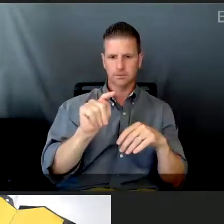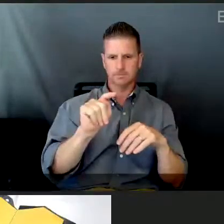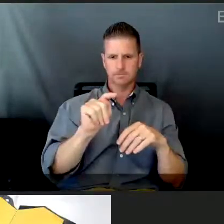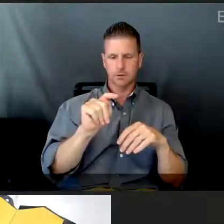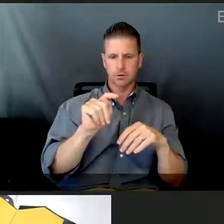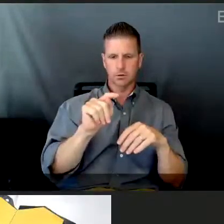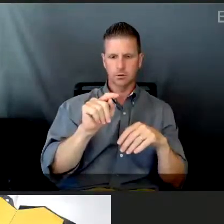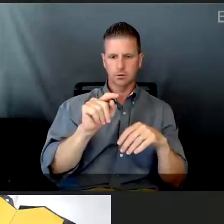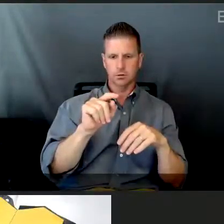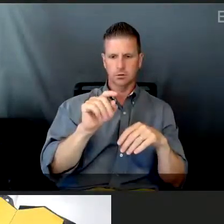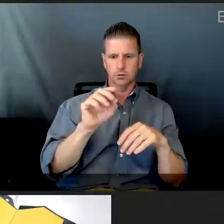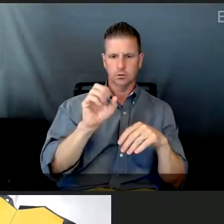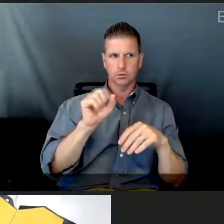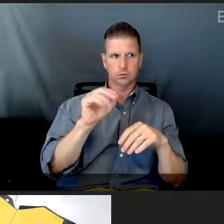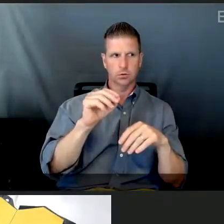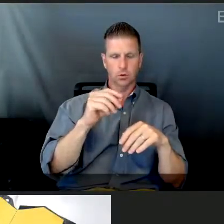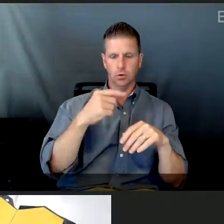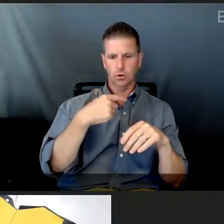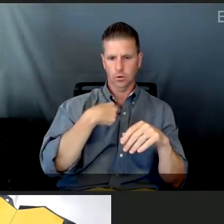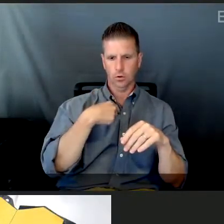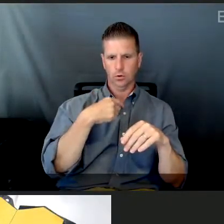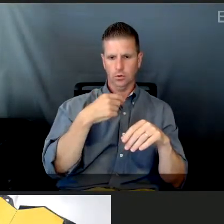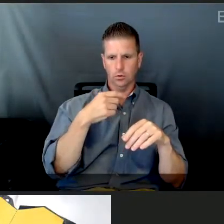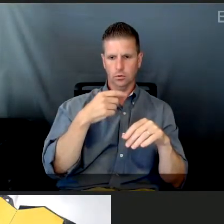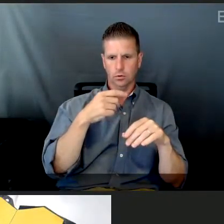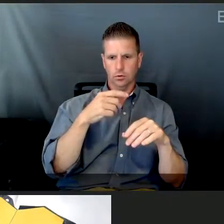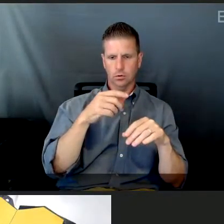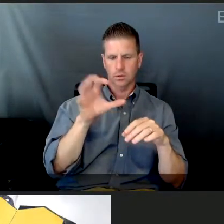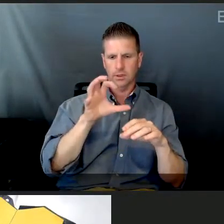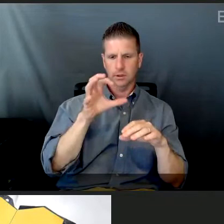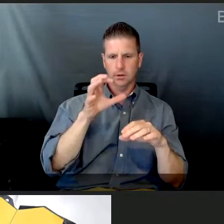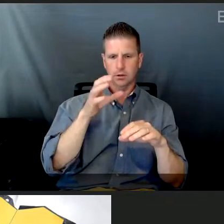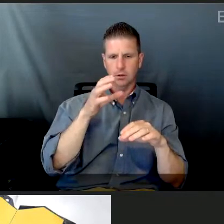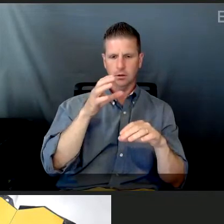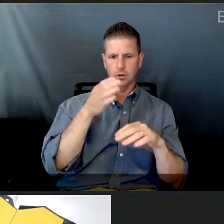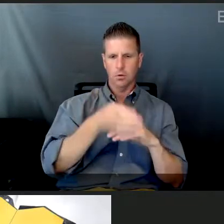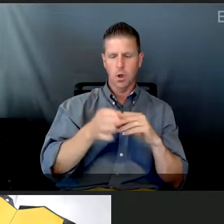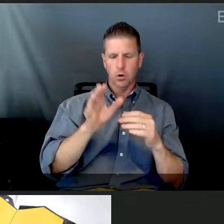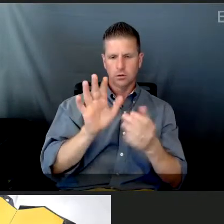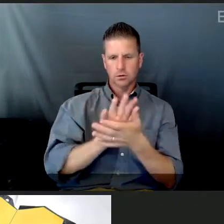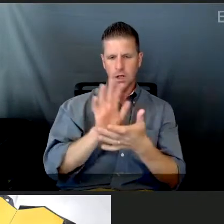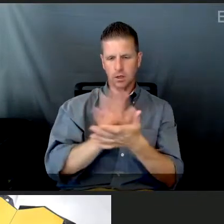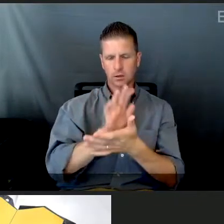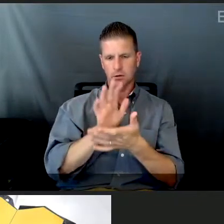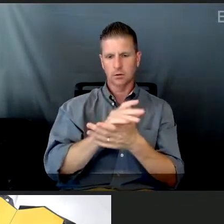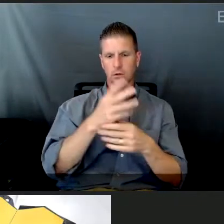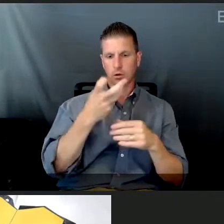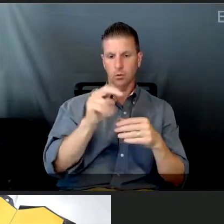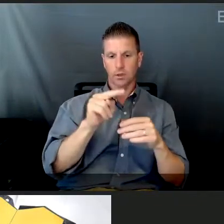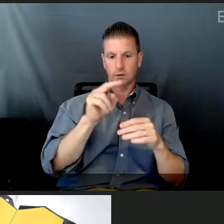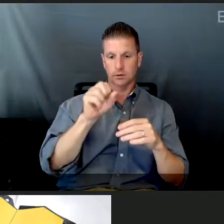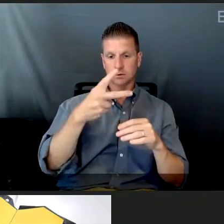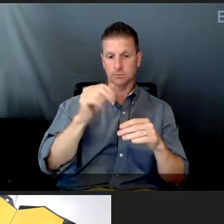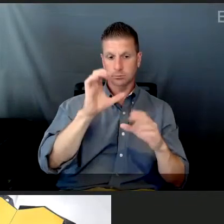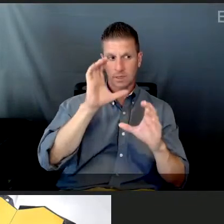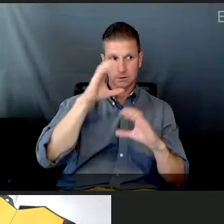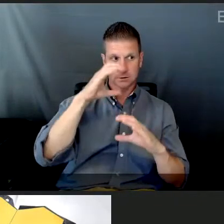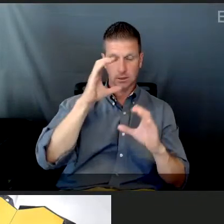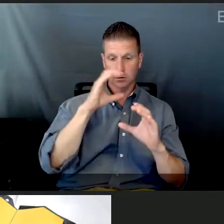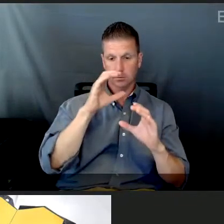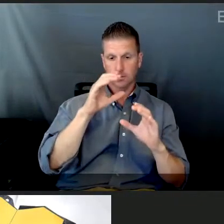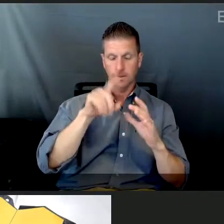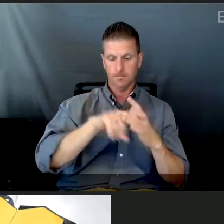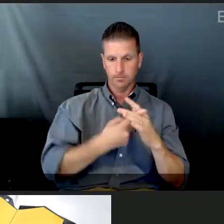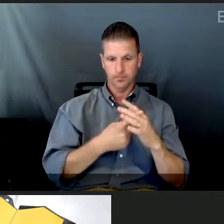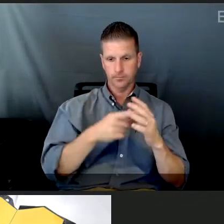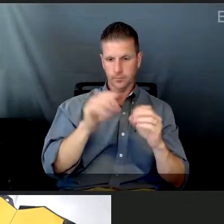so I did a couple of postdocs, and when Space Telescope was beginning to,